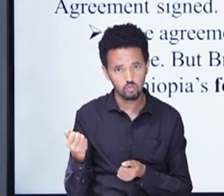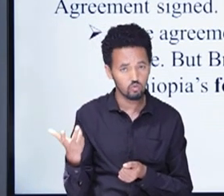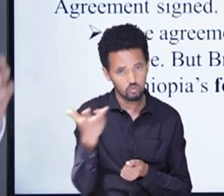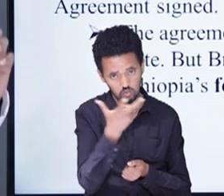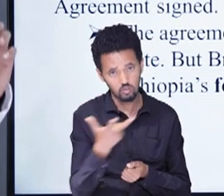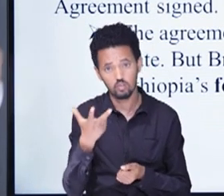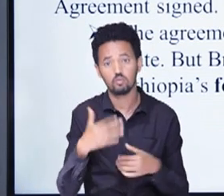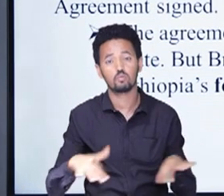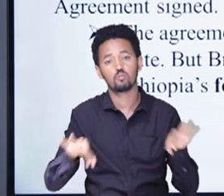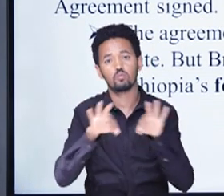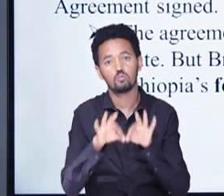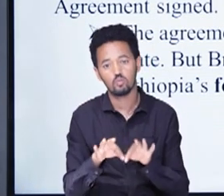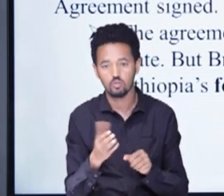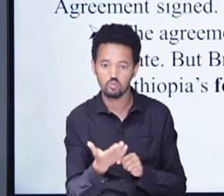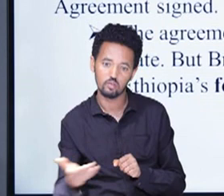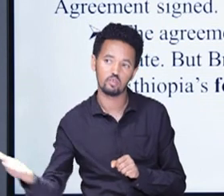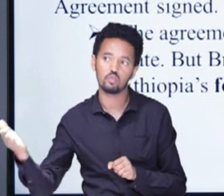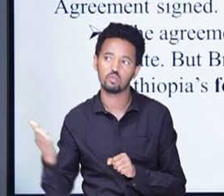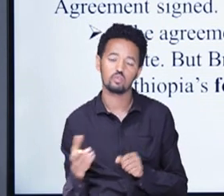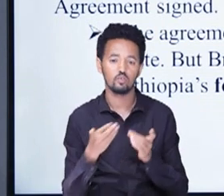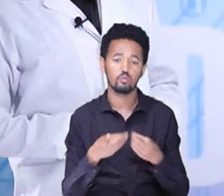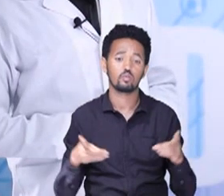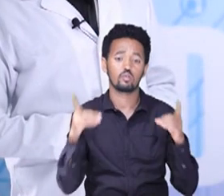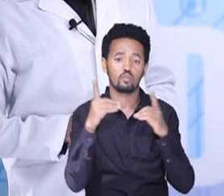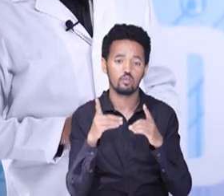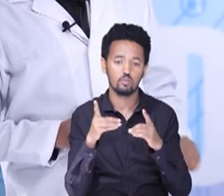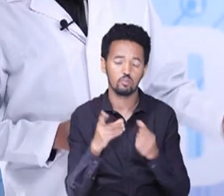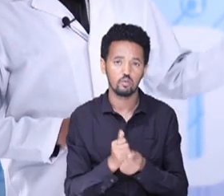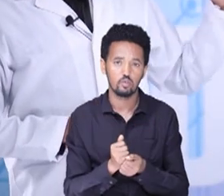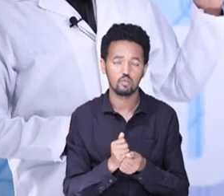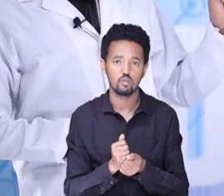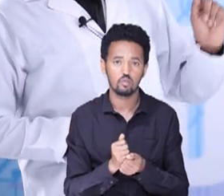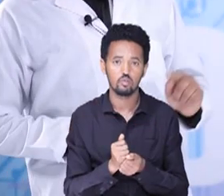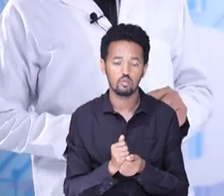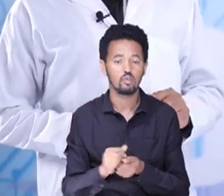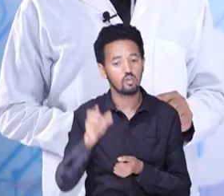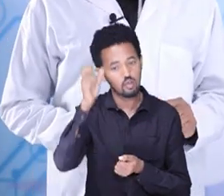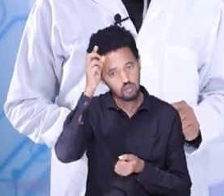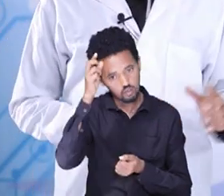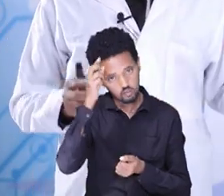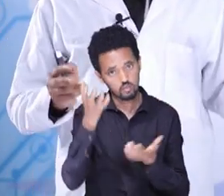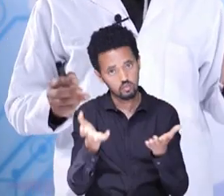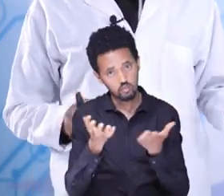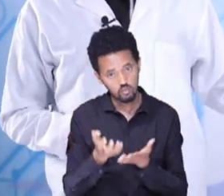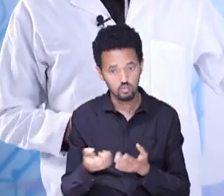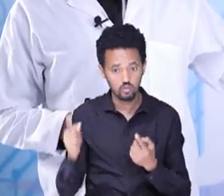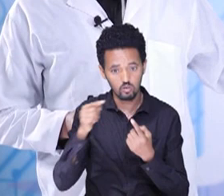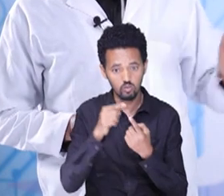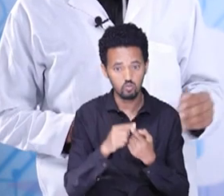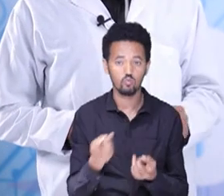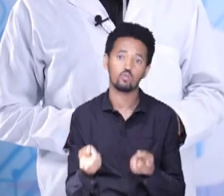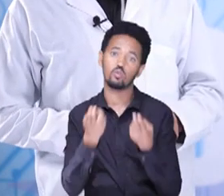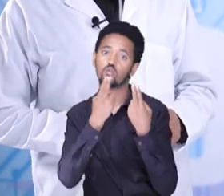important things was dominated by Great Britain. Haile Selassie needed to regulate